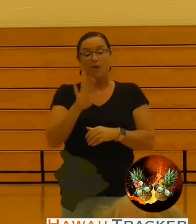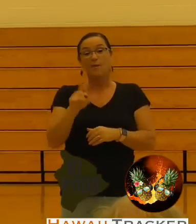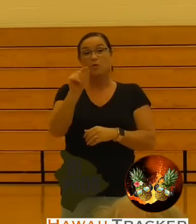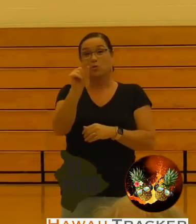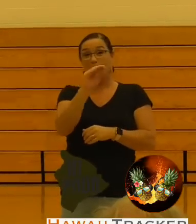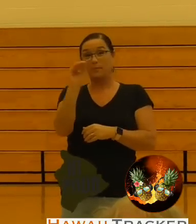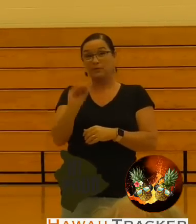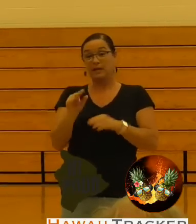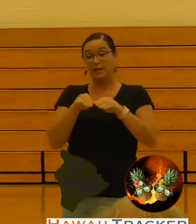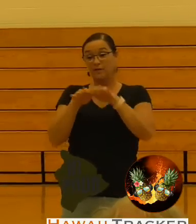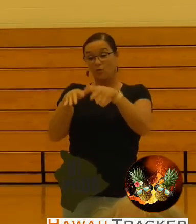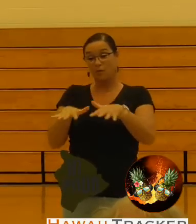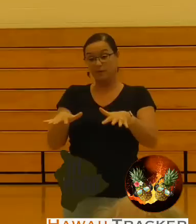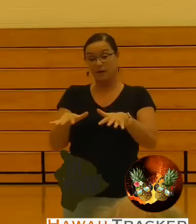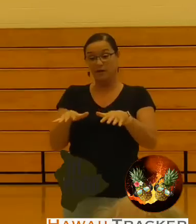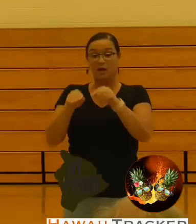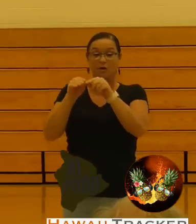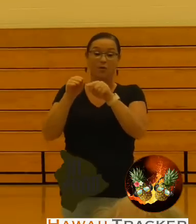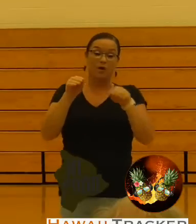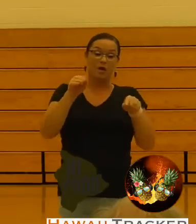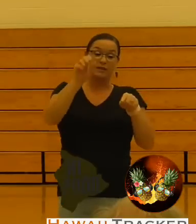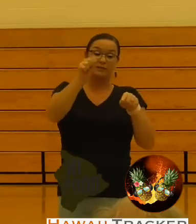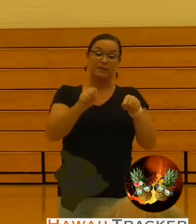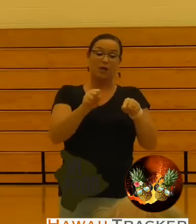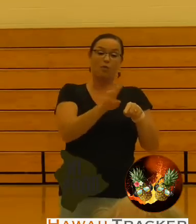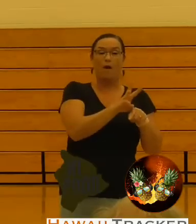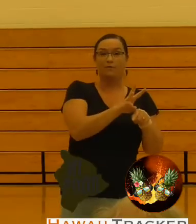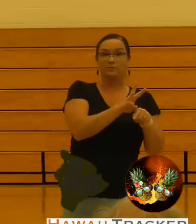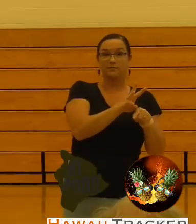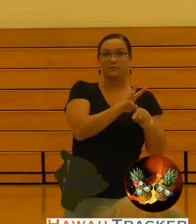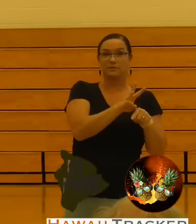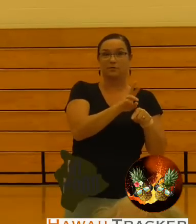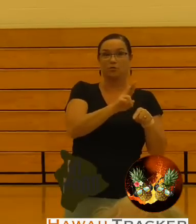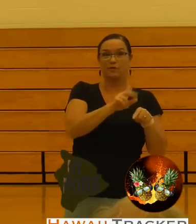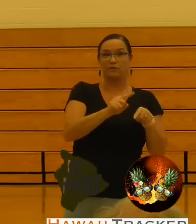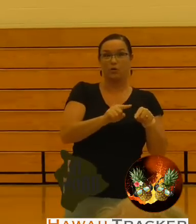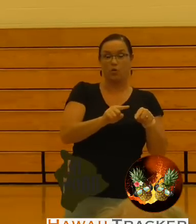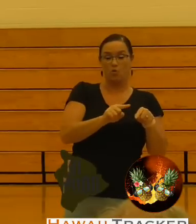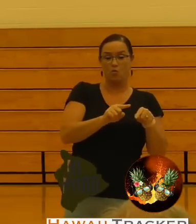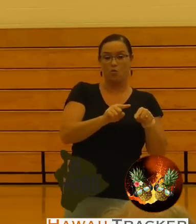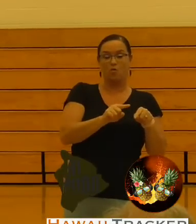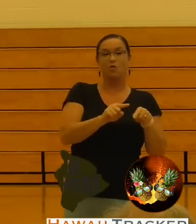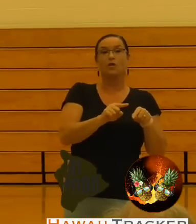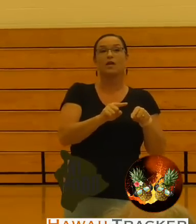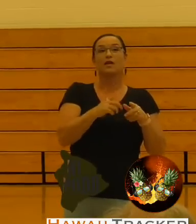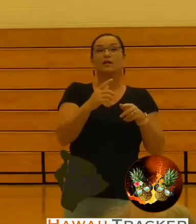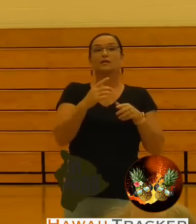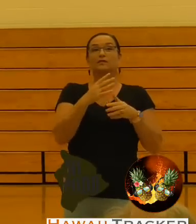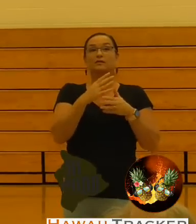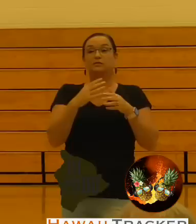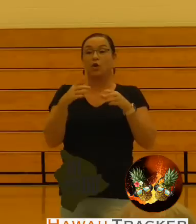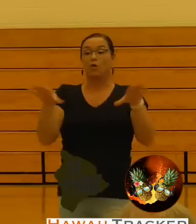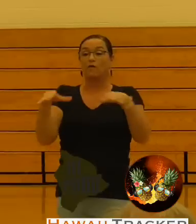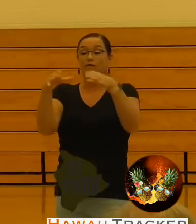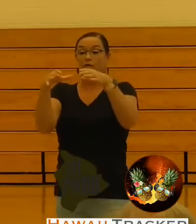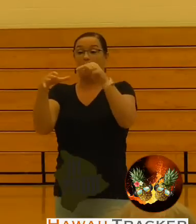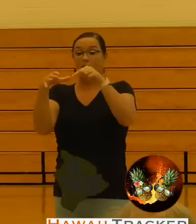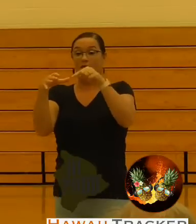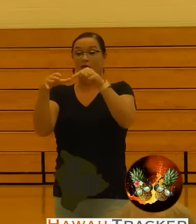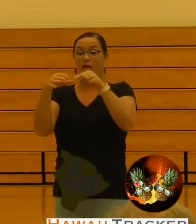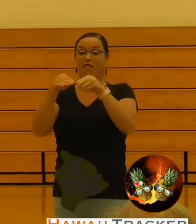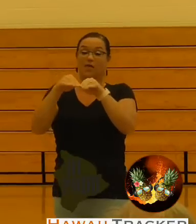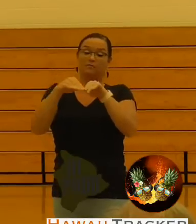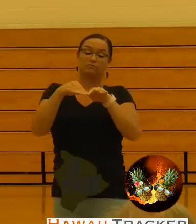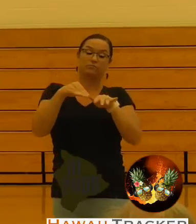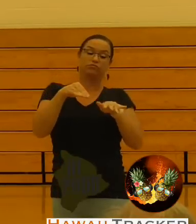eruptions propagated into the southwest rift zone. Summit phase first, followed by intrusion